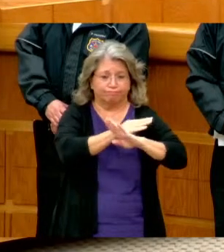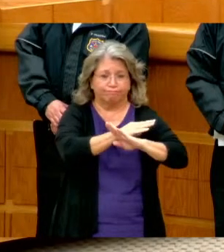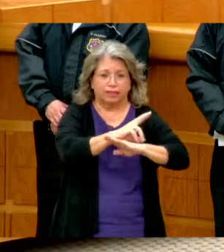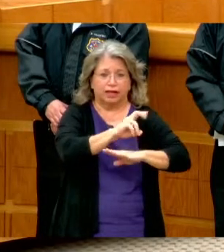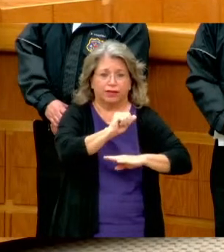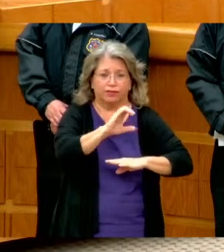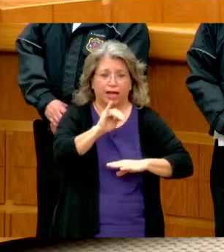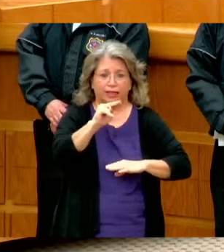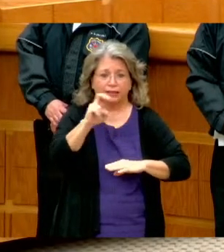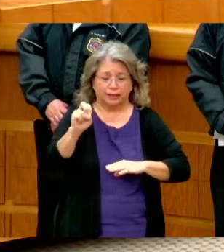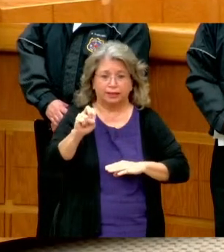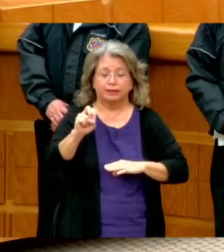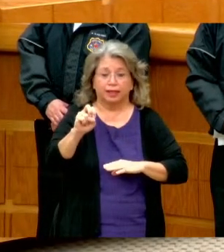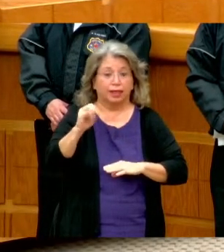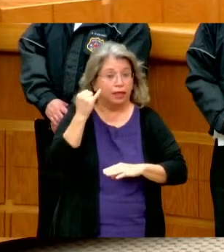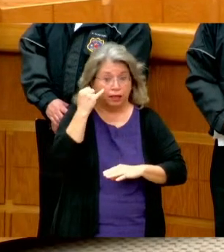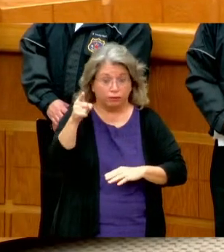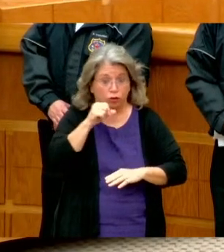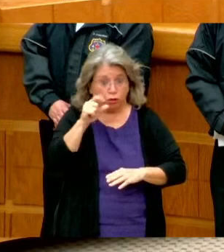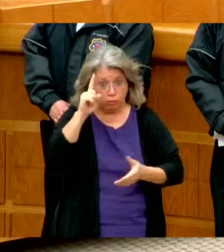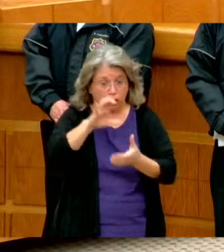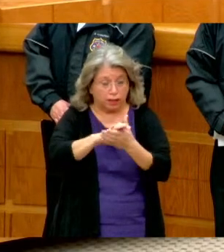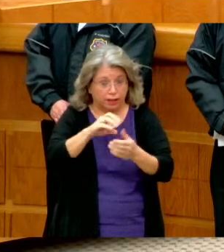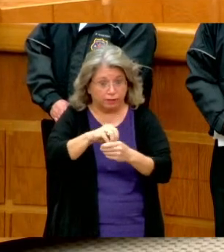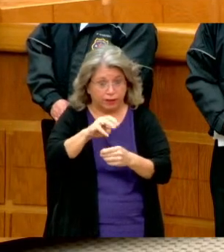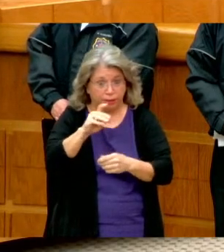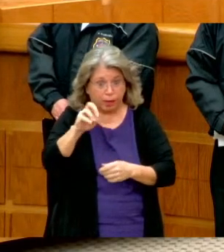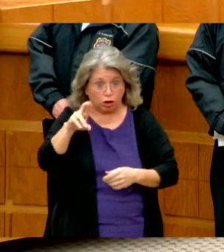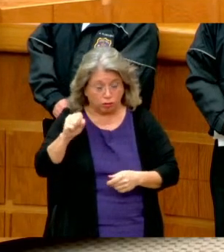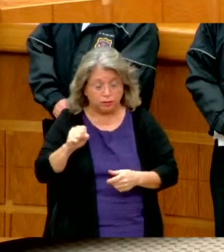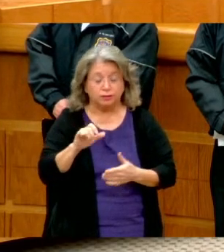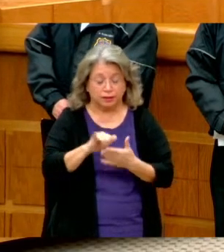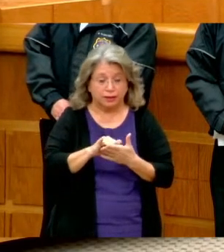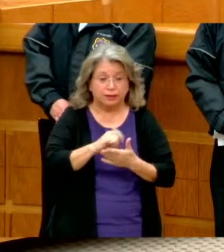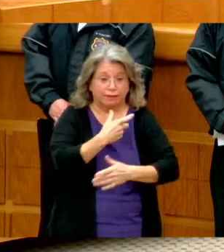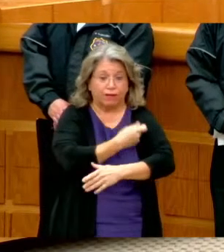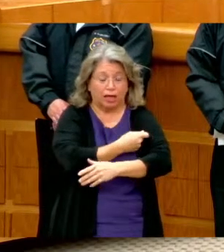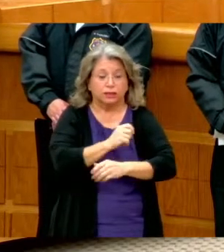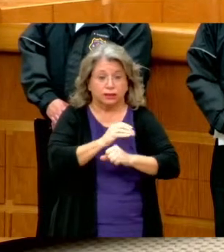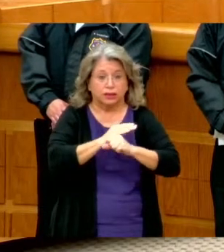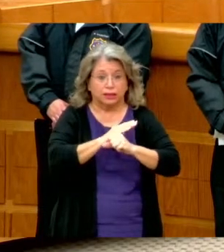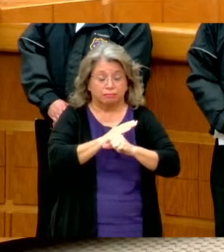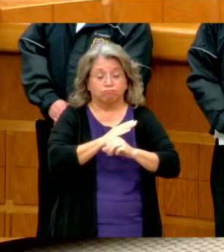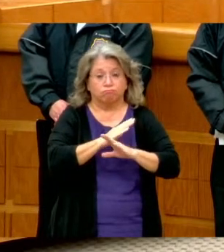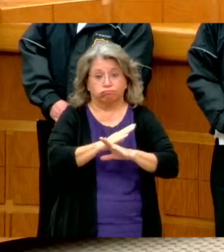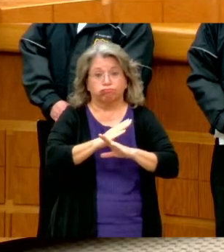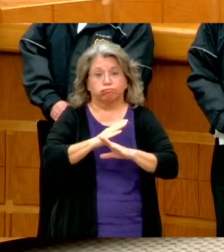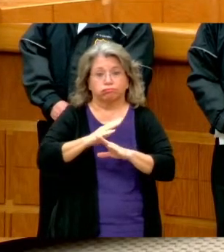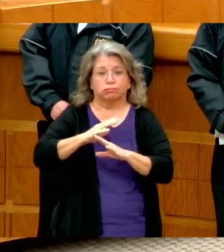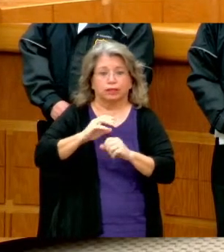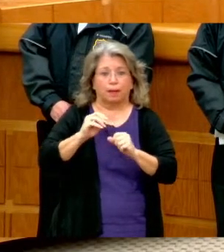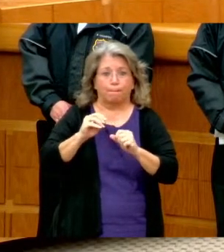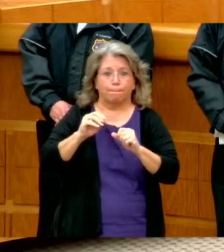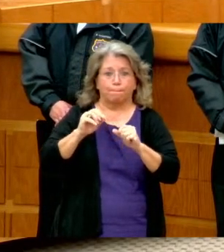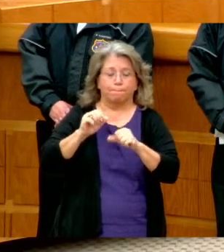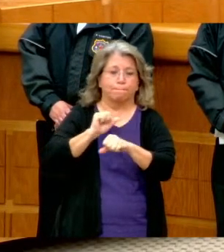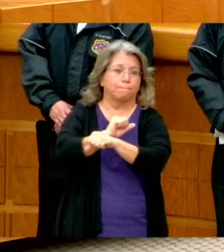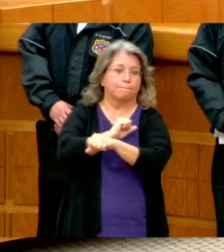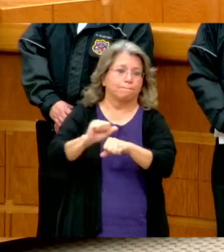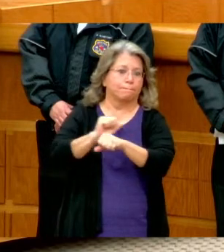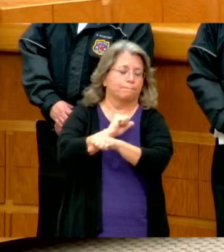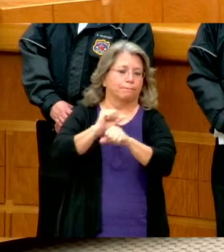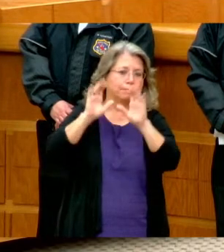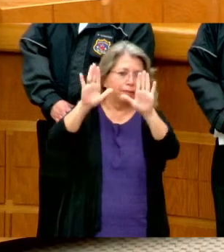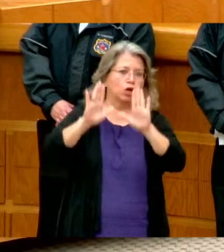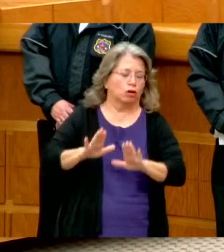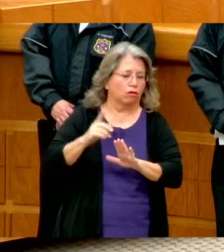well, this vaccine is a miracle of the human spirit. And so we're delighted that we're going to be getting this. And my